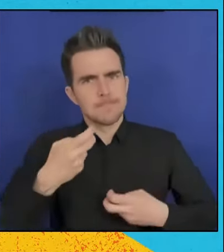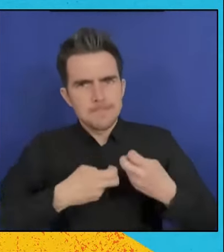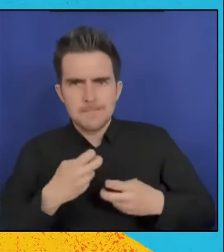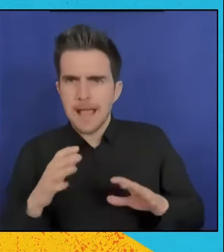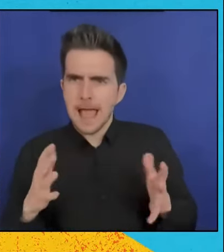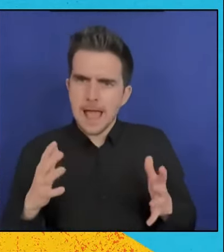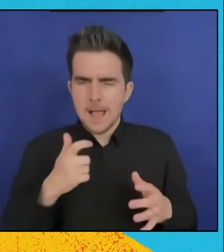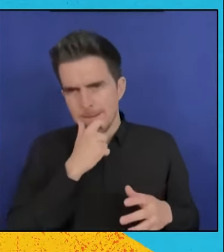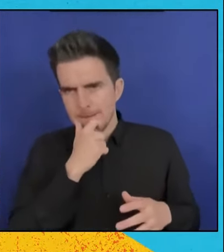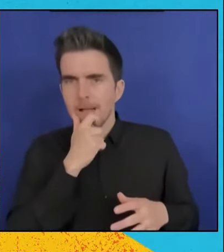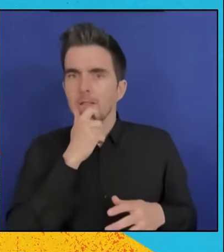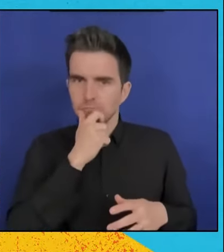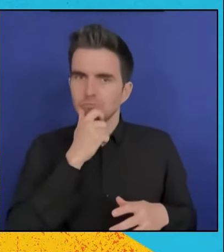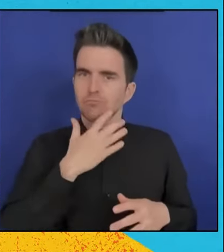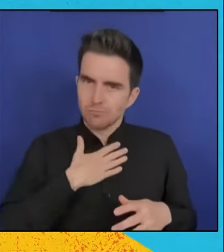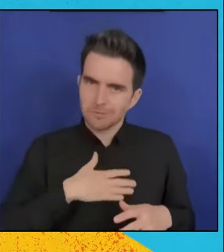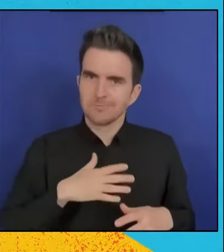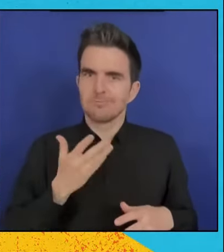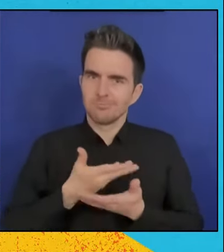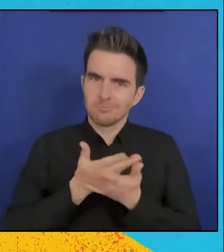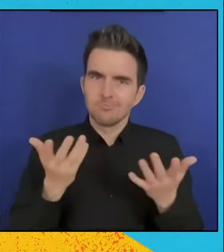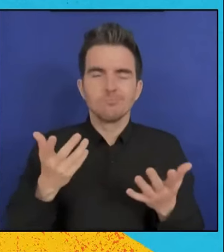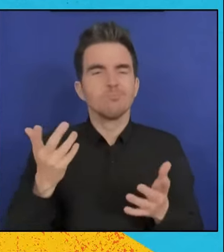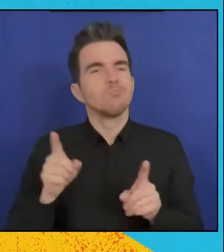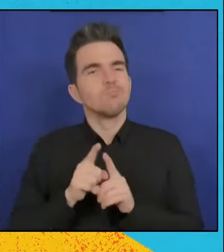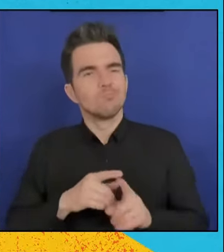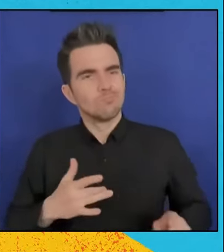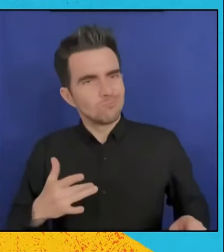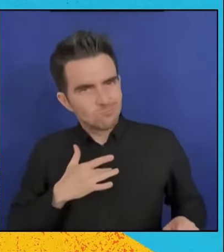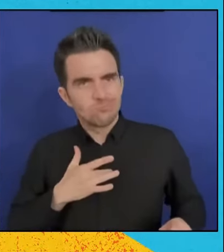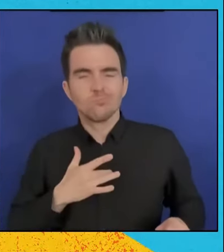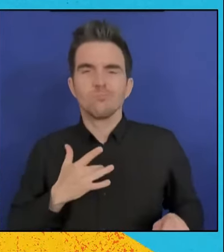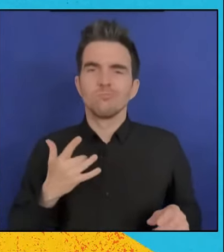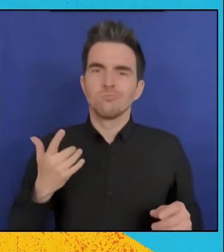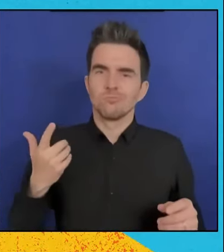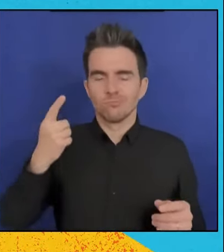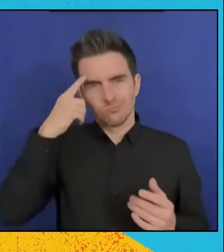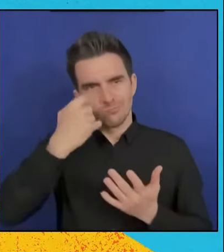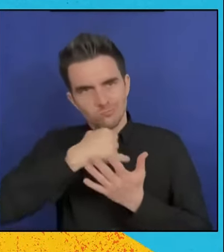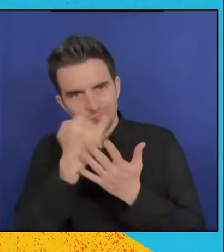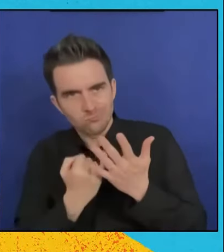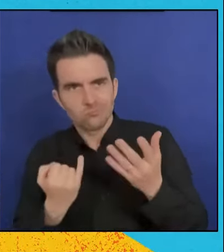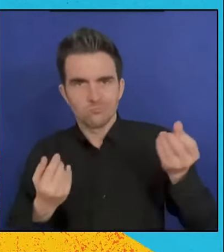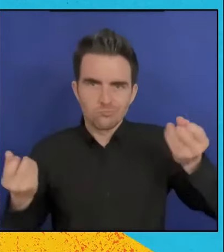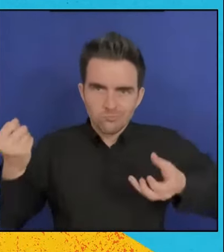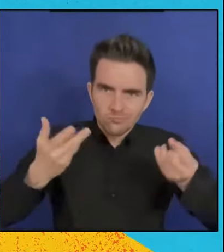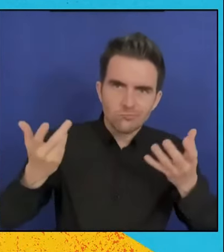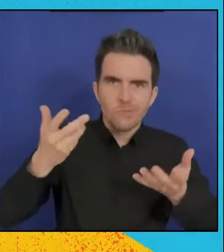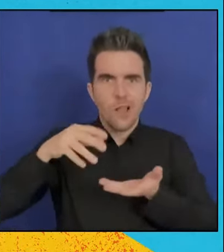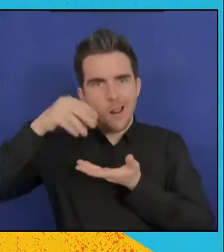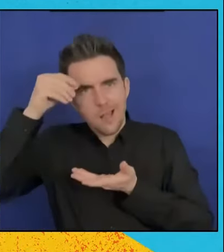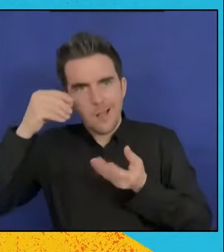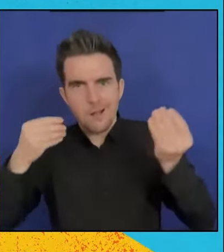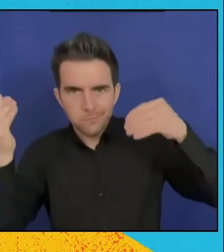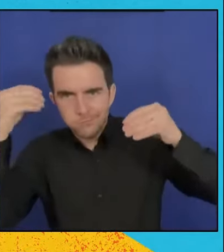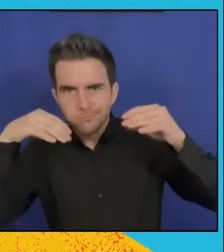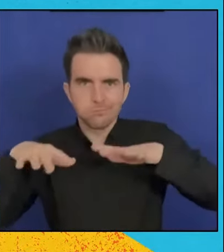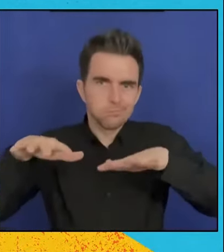formats and channels like poetry, radio dramas, music, comedy in